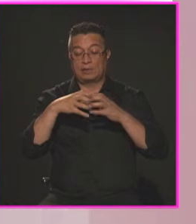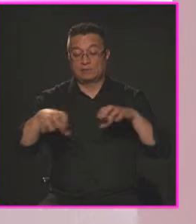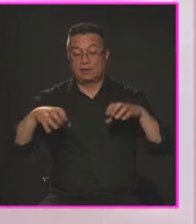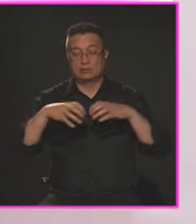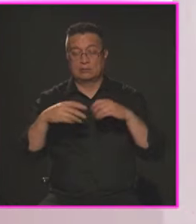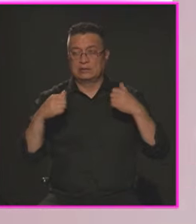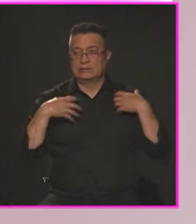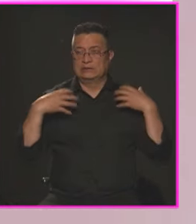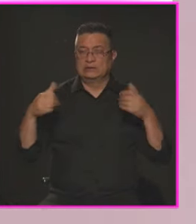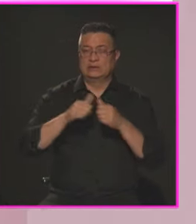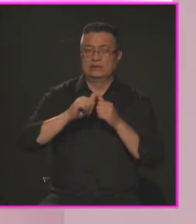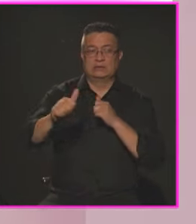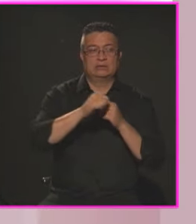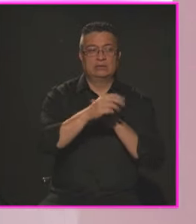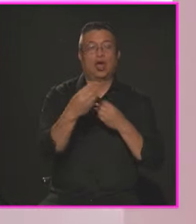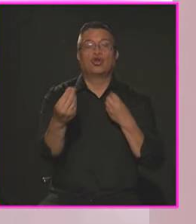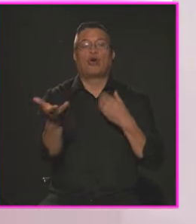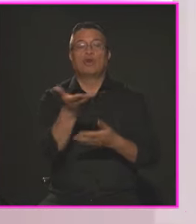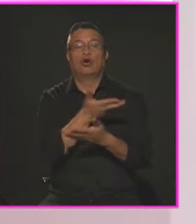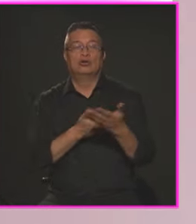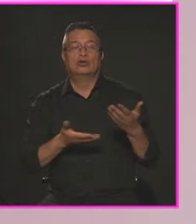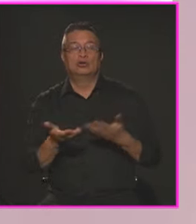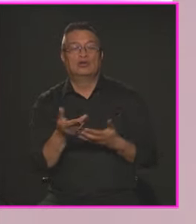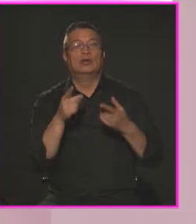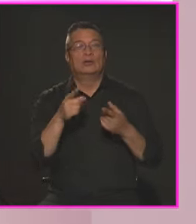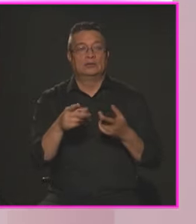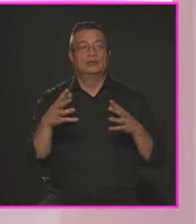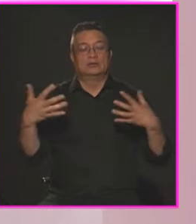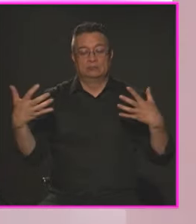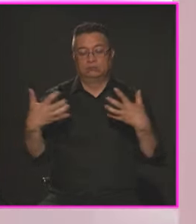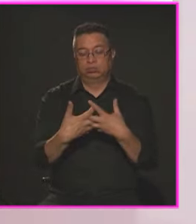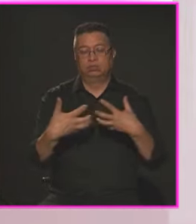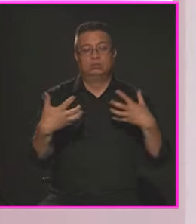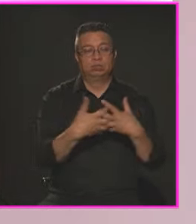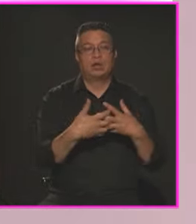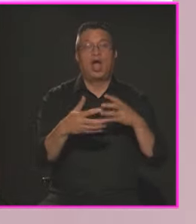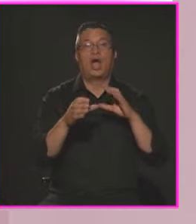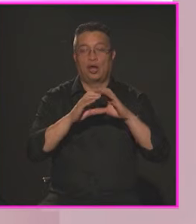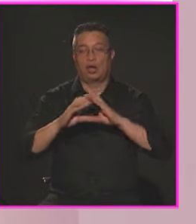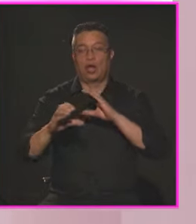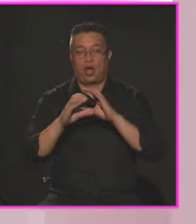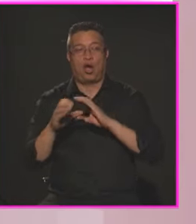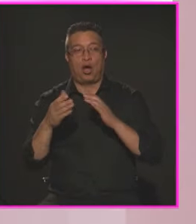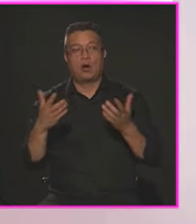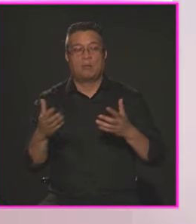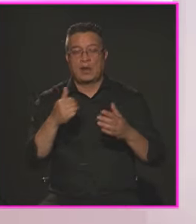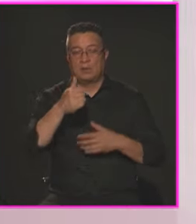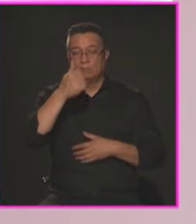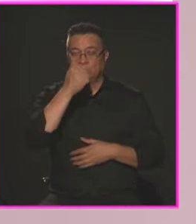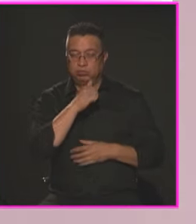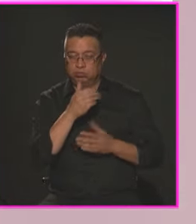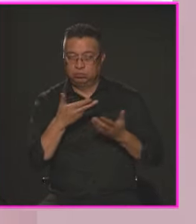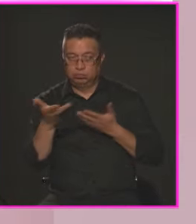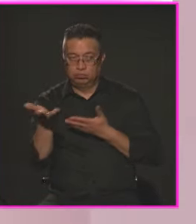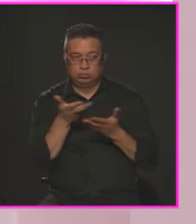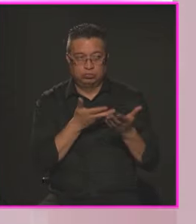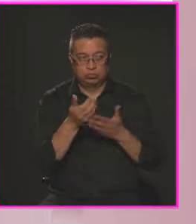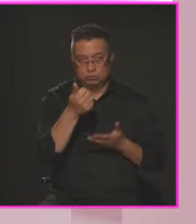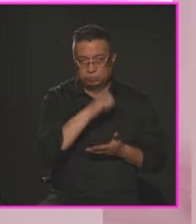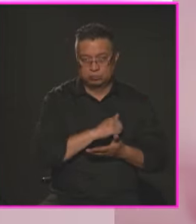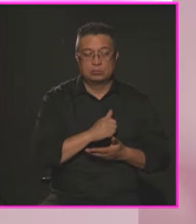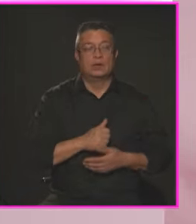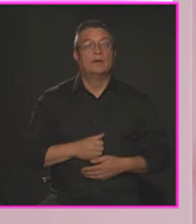other through entanglement, and you can communicate in this way, in secret way, which cannot be eavesdropped. The third domain